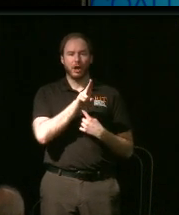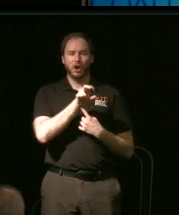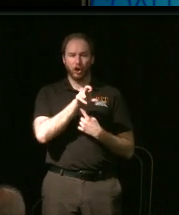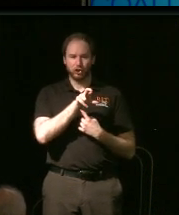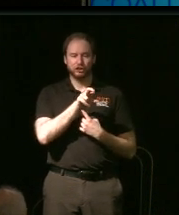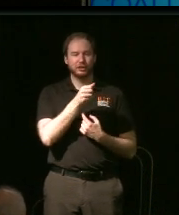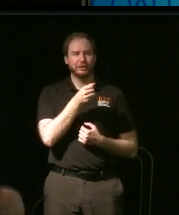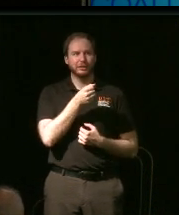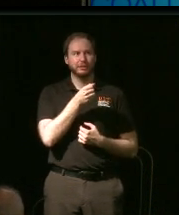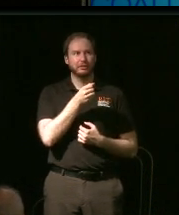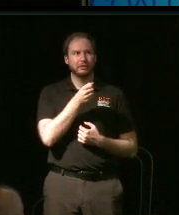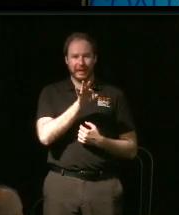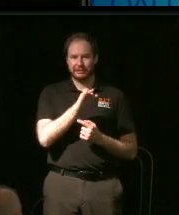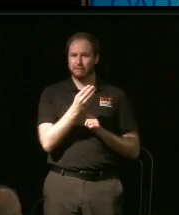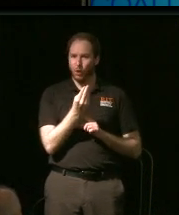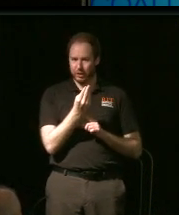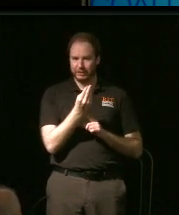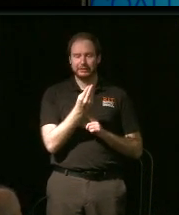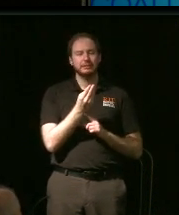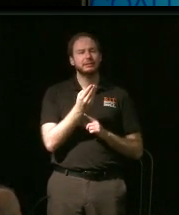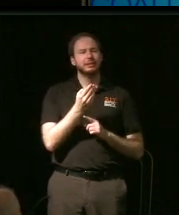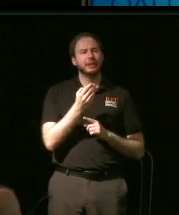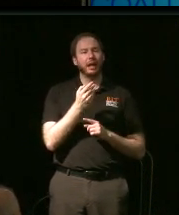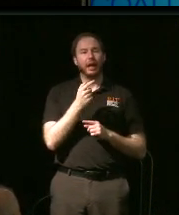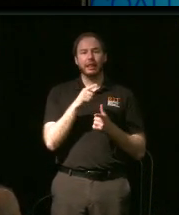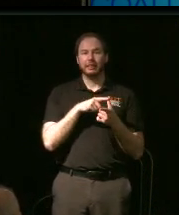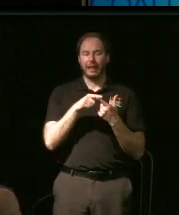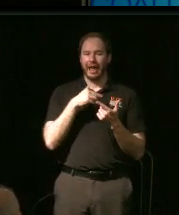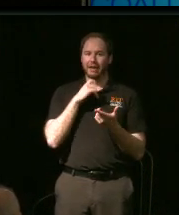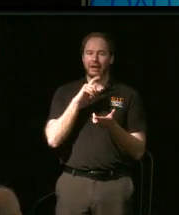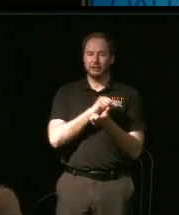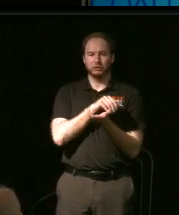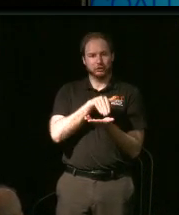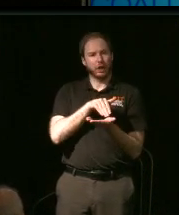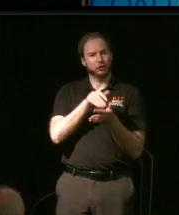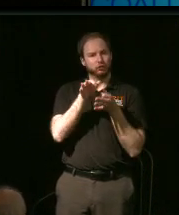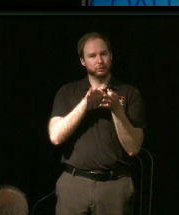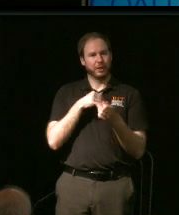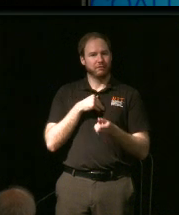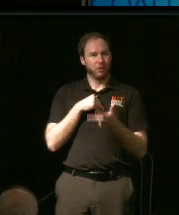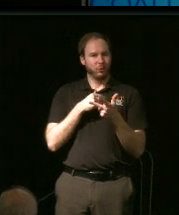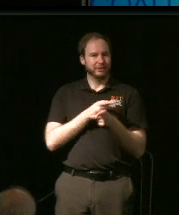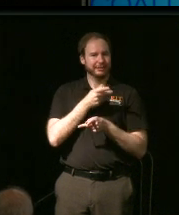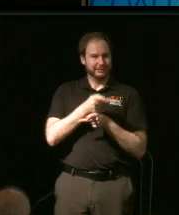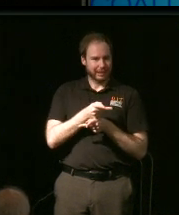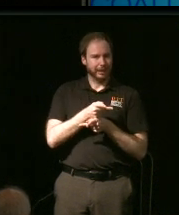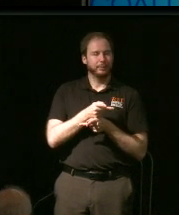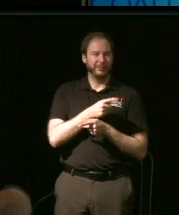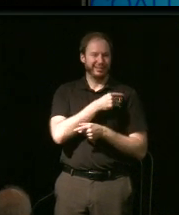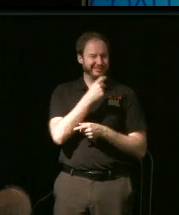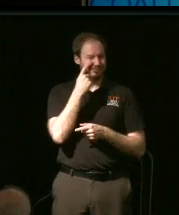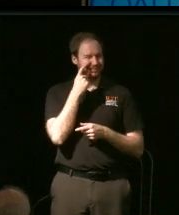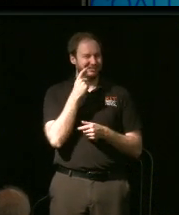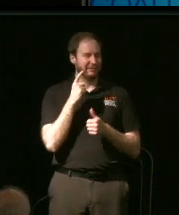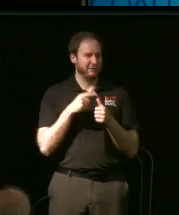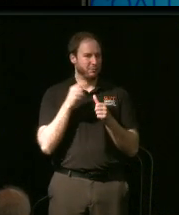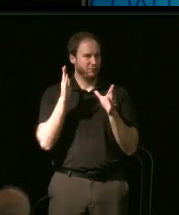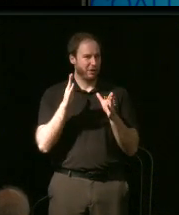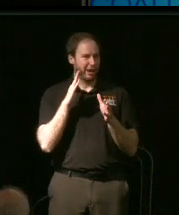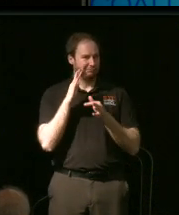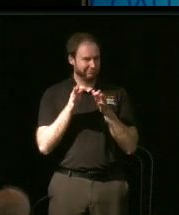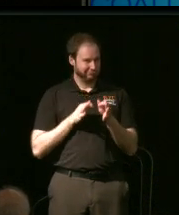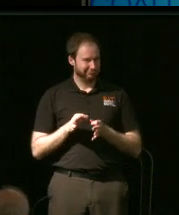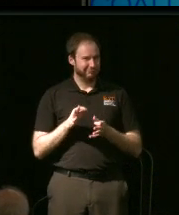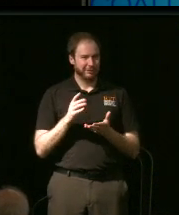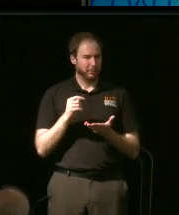1914, and then there was a description clinically of these three types of Usher syndrome that Dr. Lentz beautifully outlined, and until we had